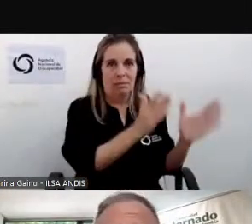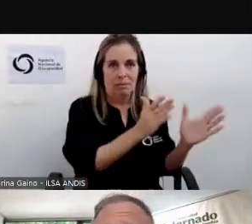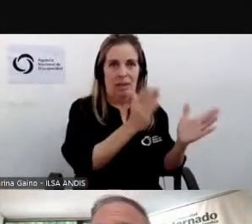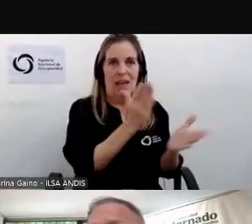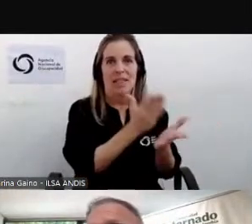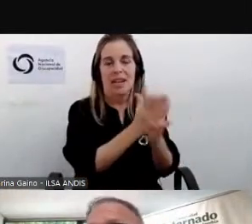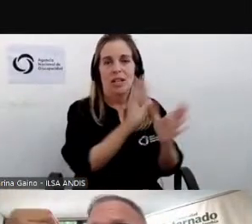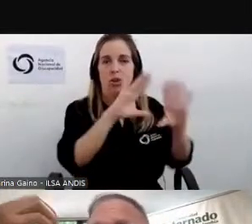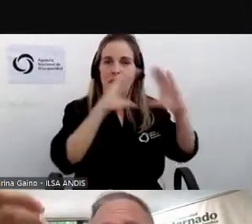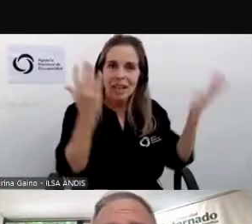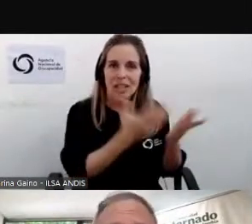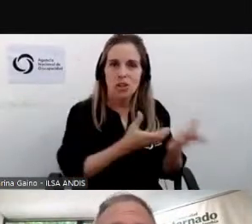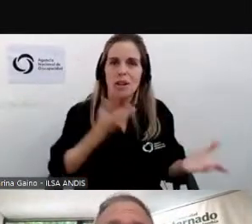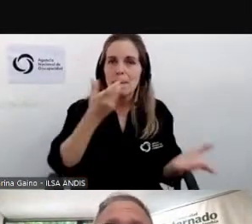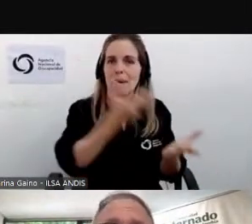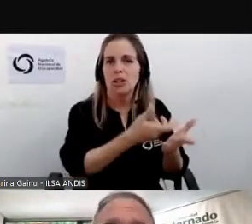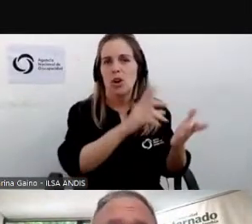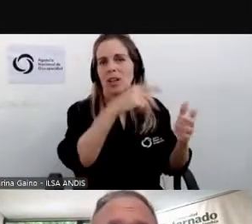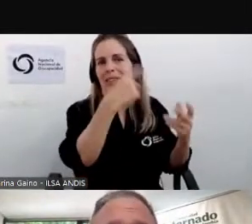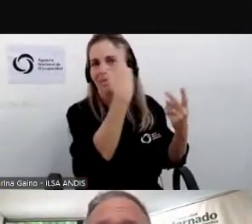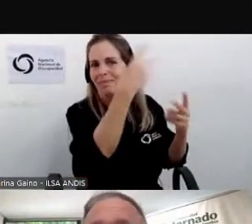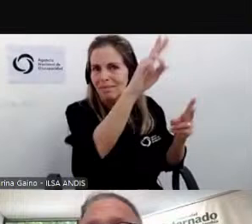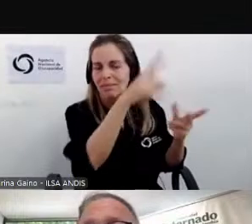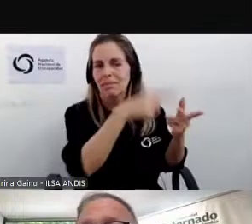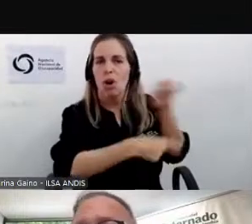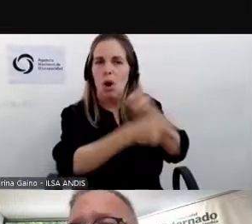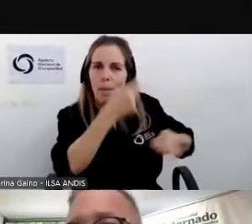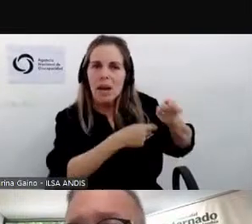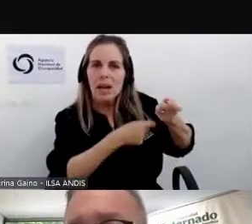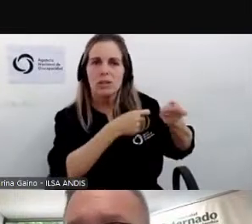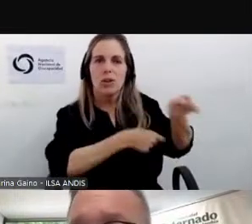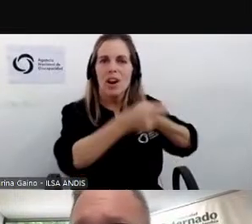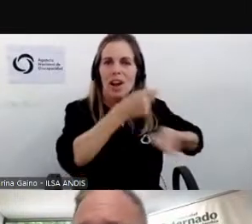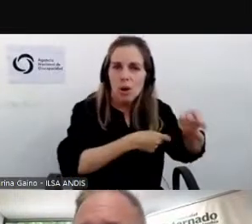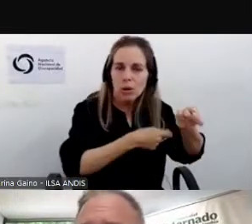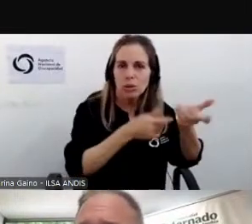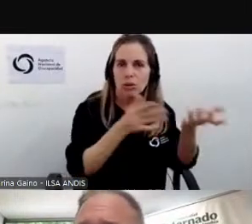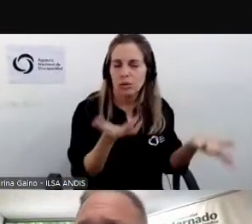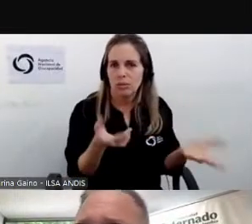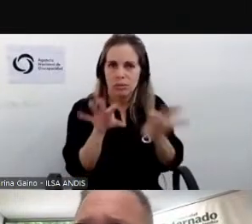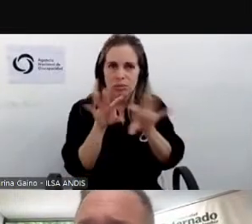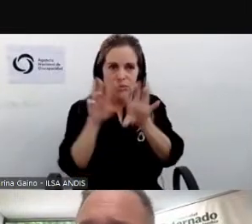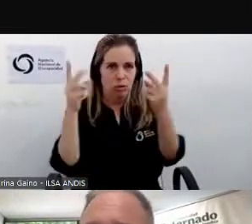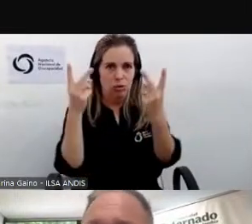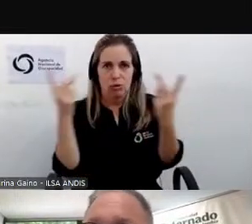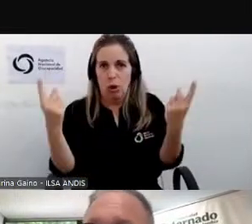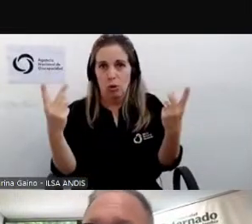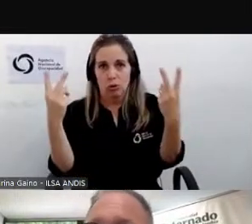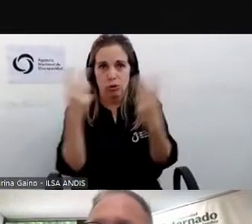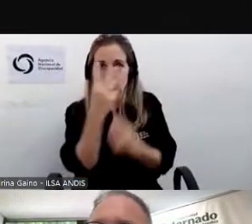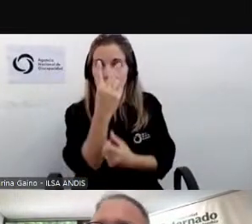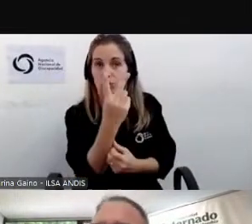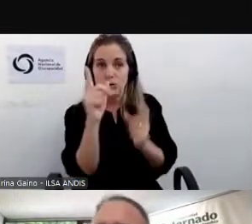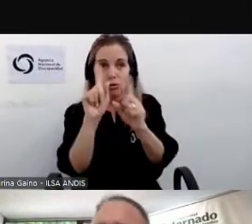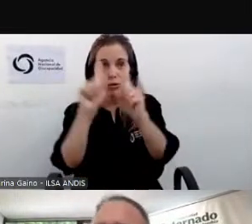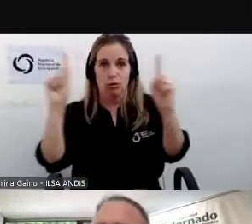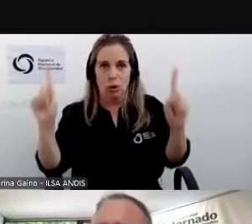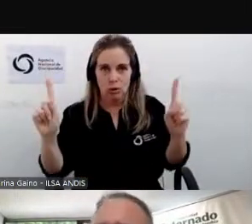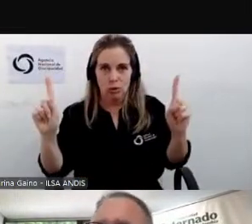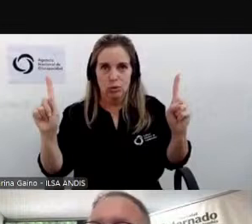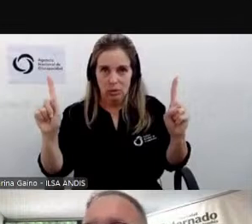you have international rights of foreign investments, business, trade, and